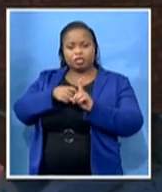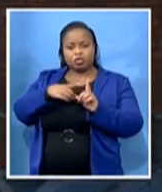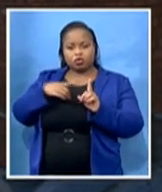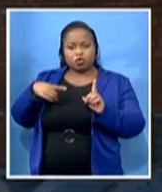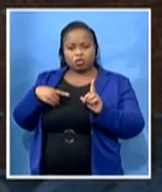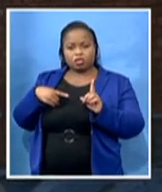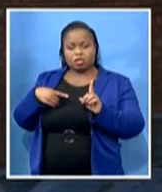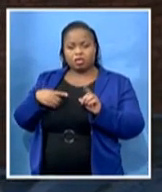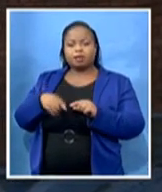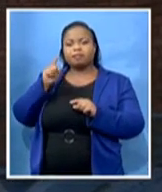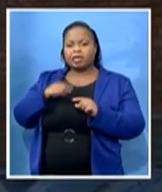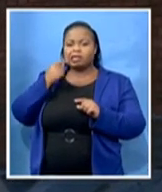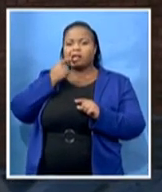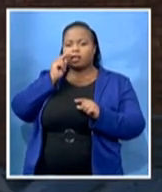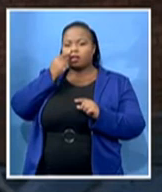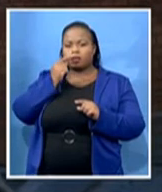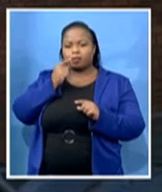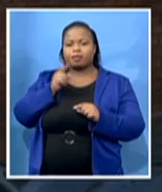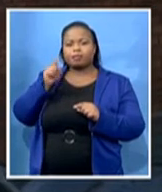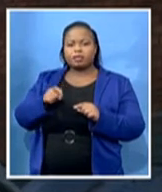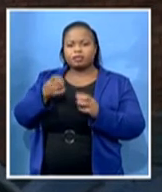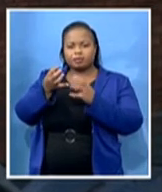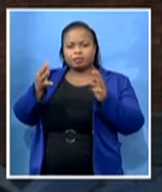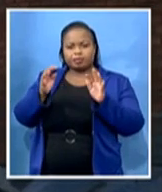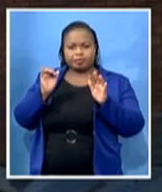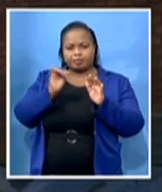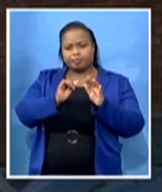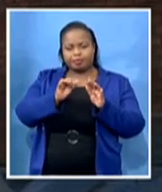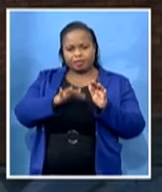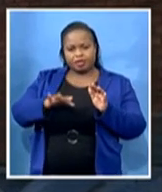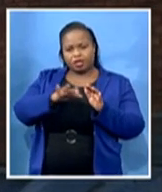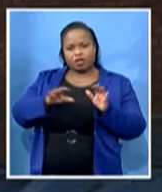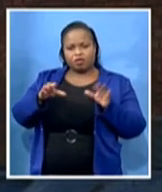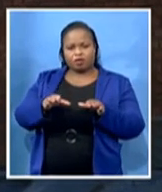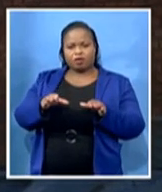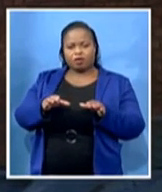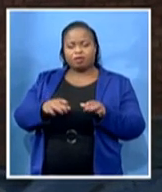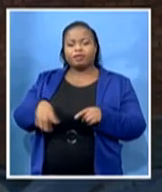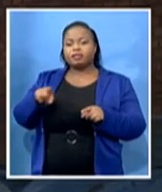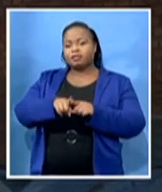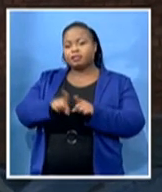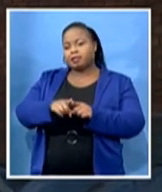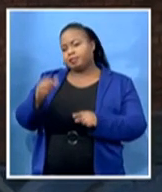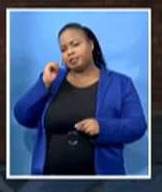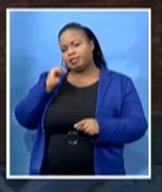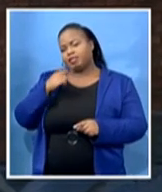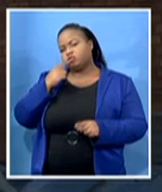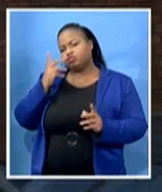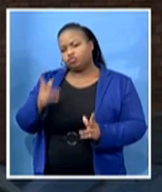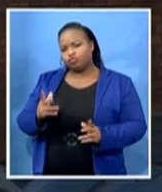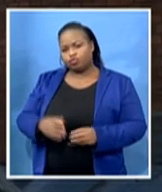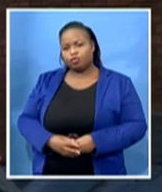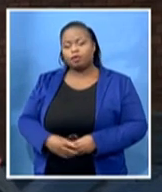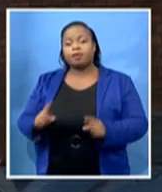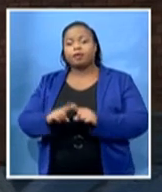for decontamination, like they've said even yesterday on the media. But to us, we as the